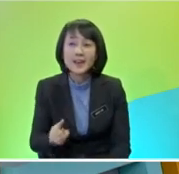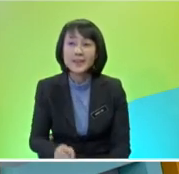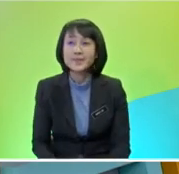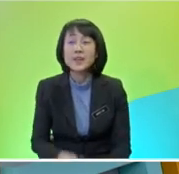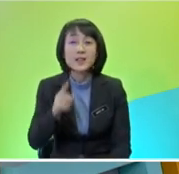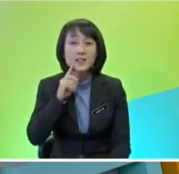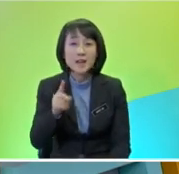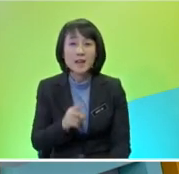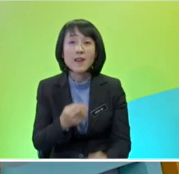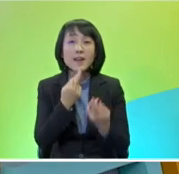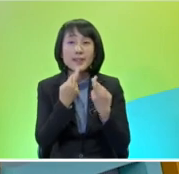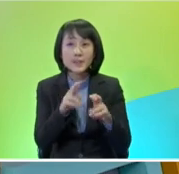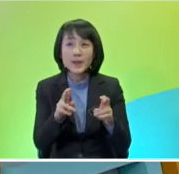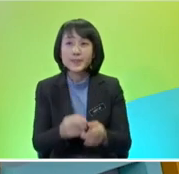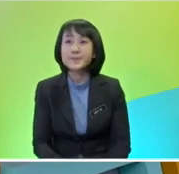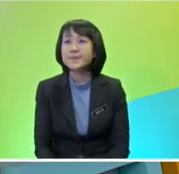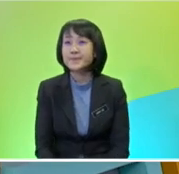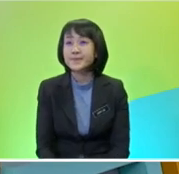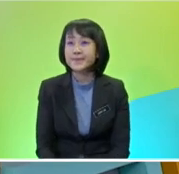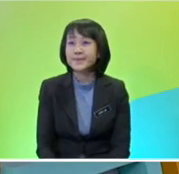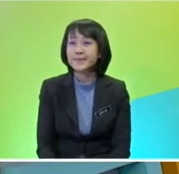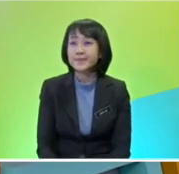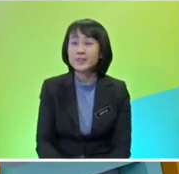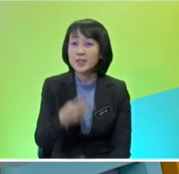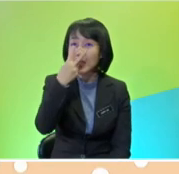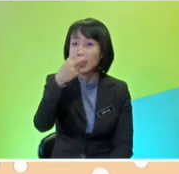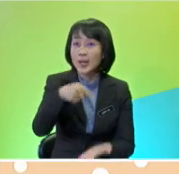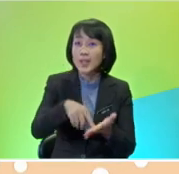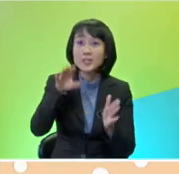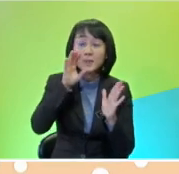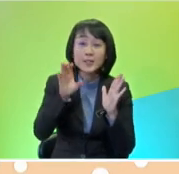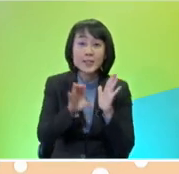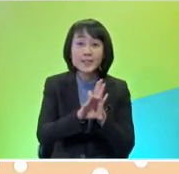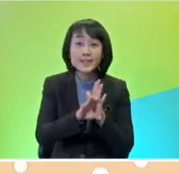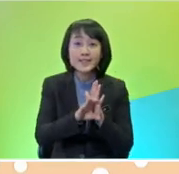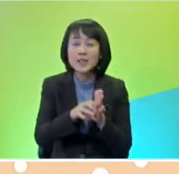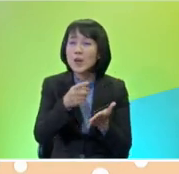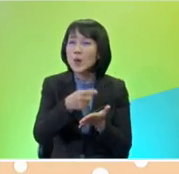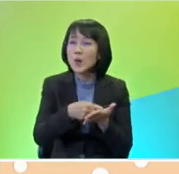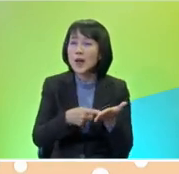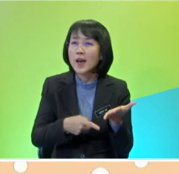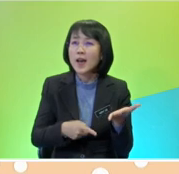Zahra. Okay, Emir. Take a look at this picture, Emir. What is that, Emir?